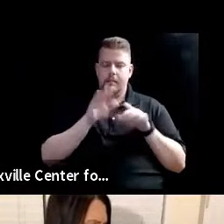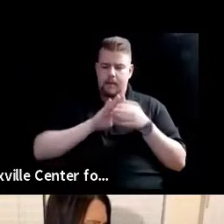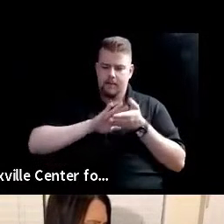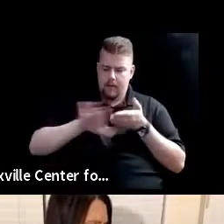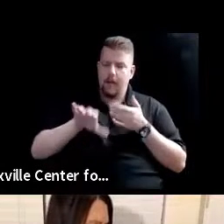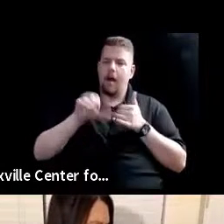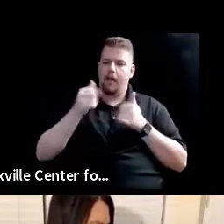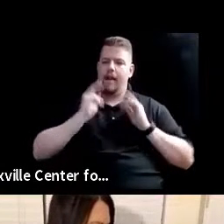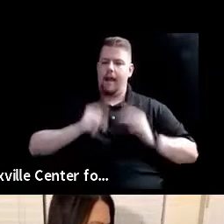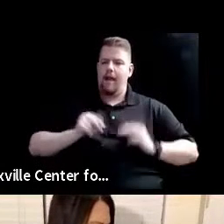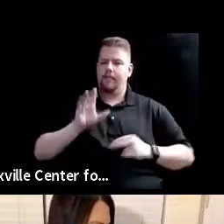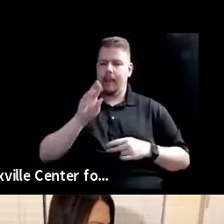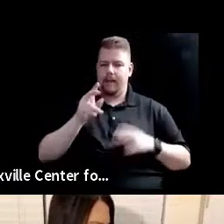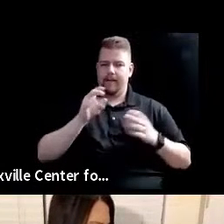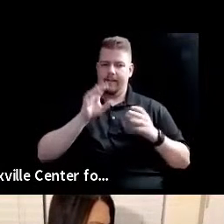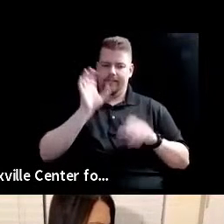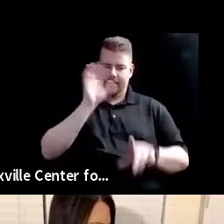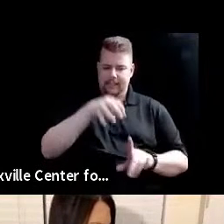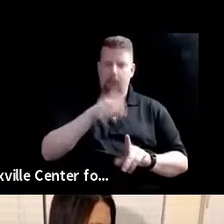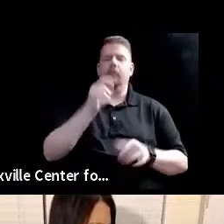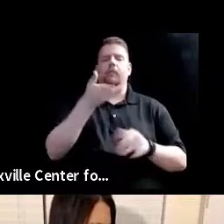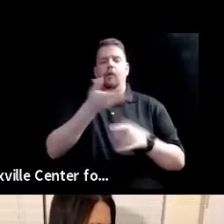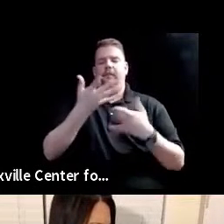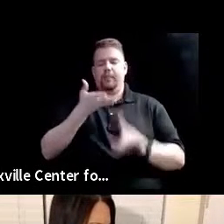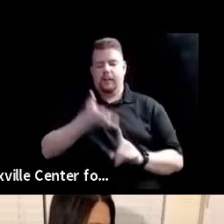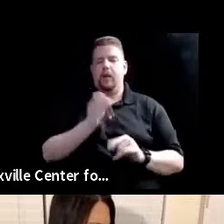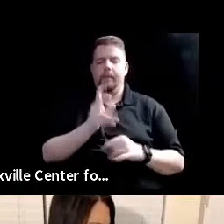healthcare facilities. Okay, that's on there.